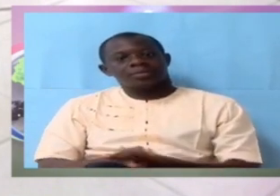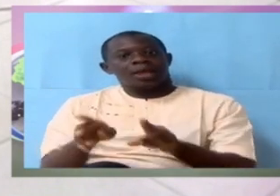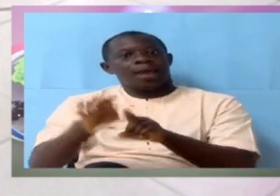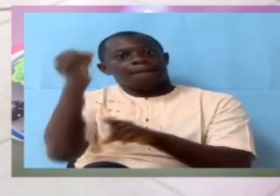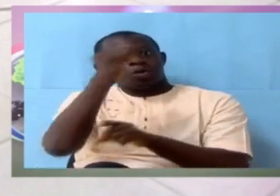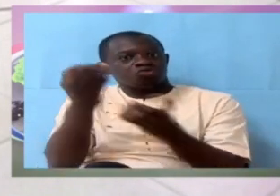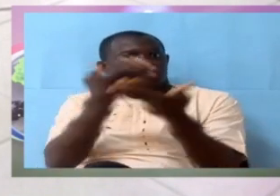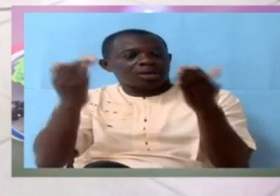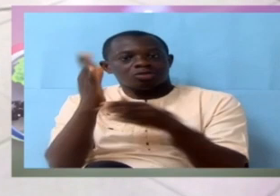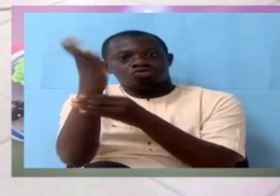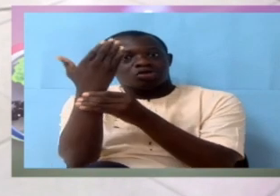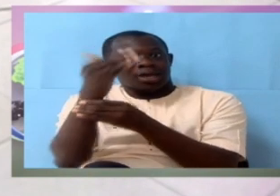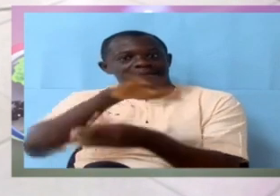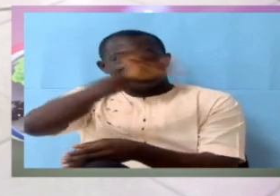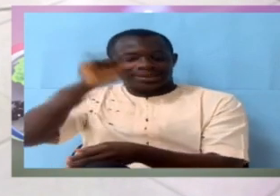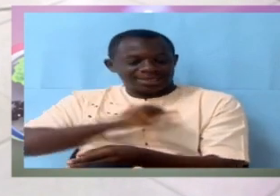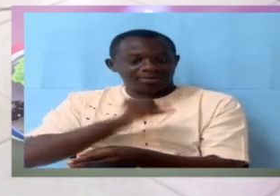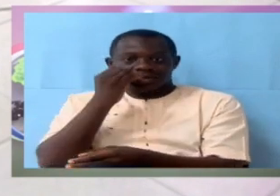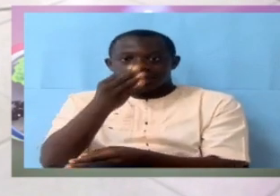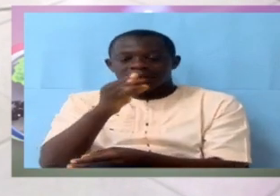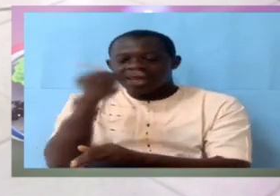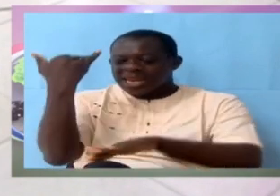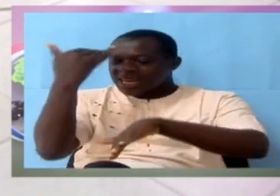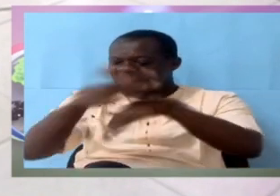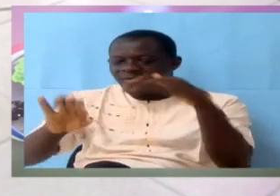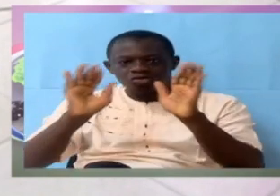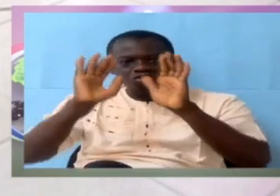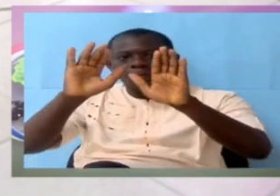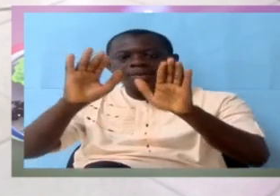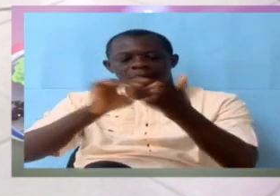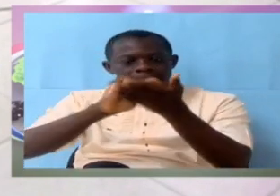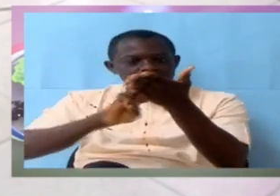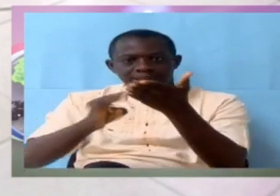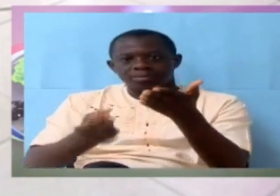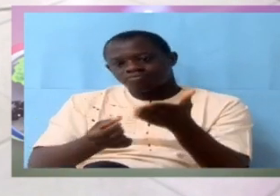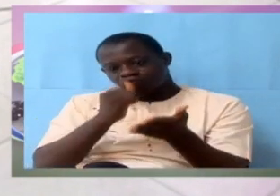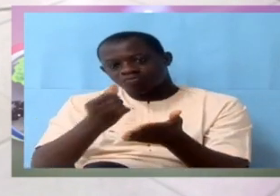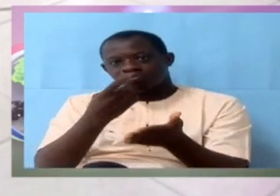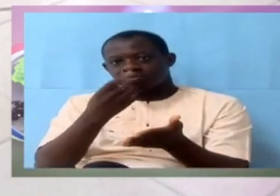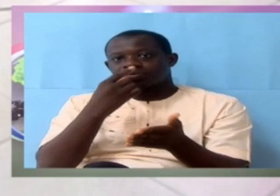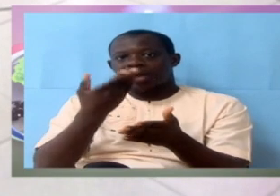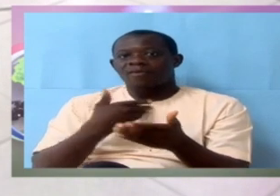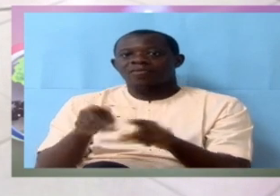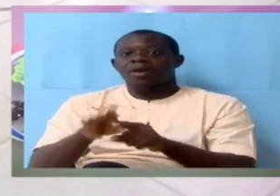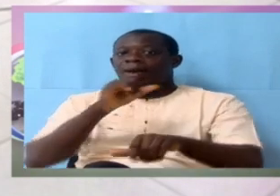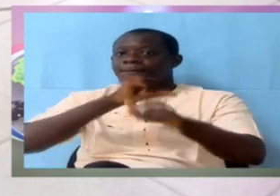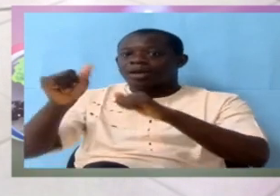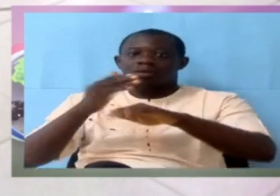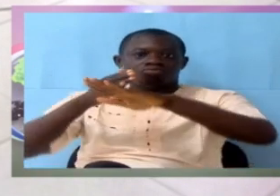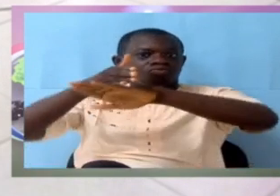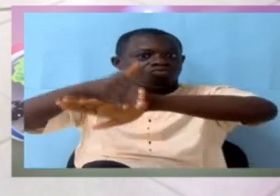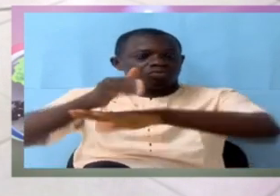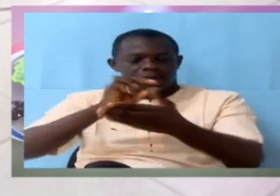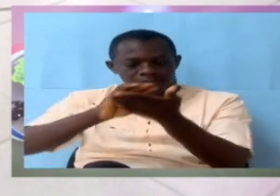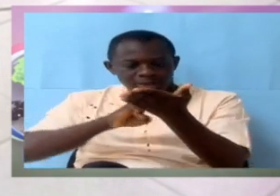Because the doctors told me not to stop using that medicine. Let me continue drinking that medicine. That's the only medicine which will be able to help me.